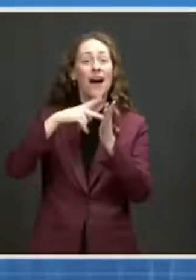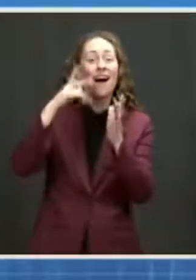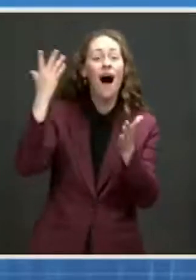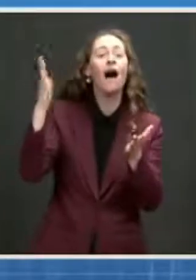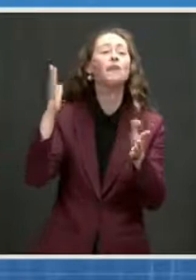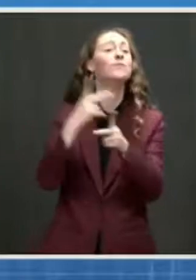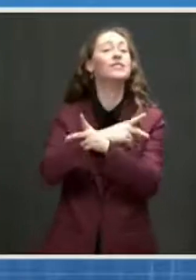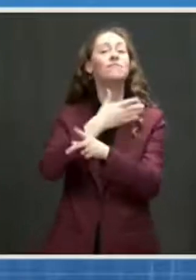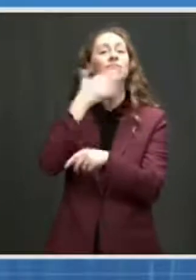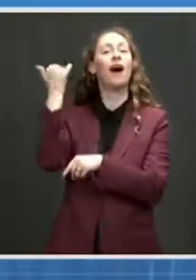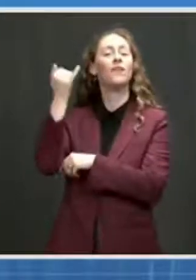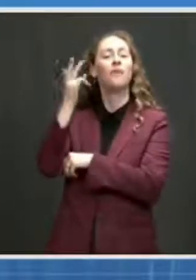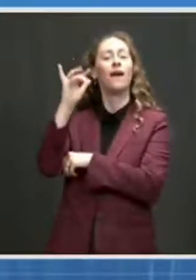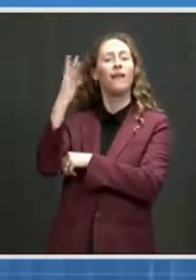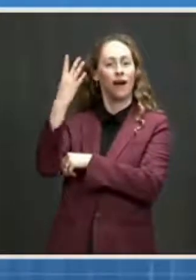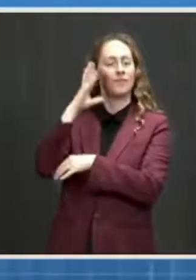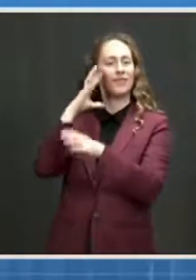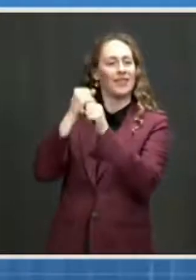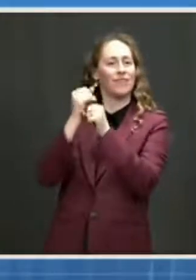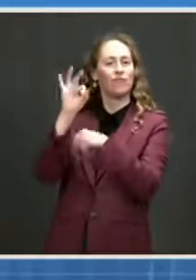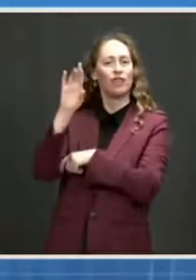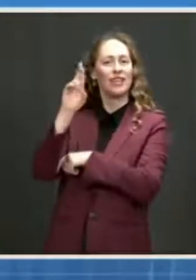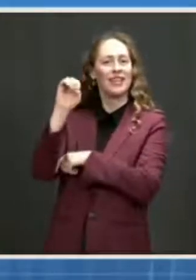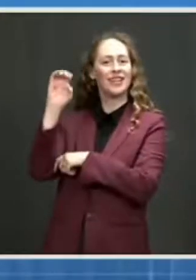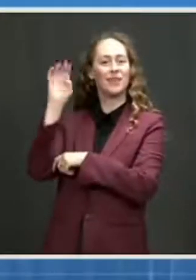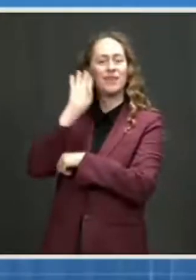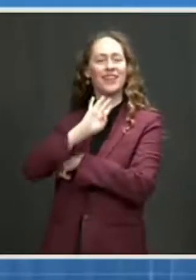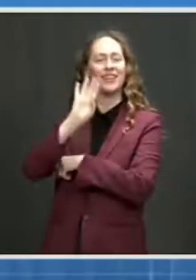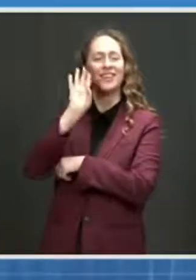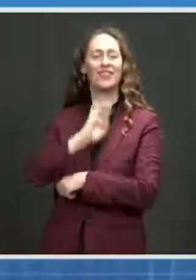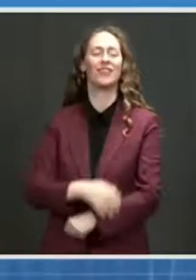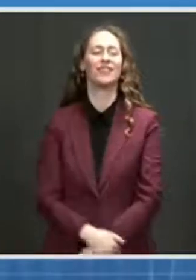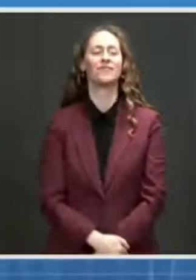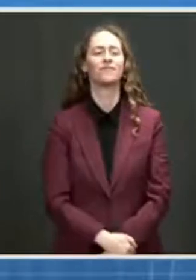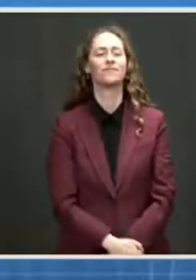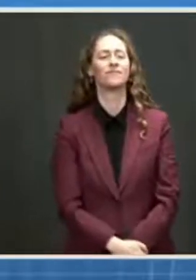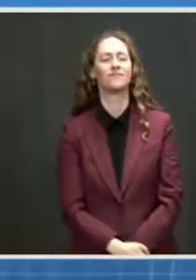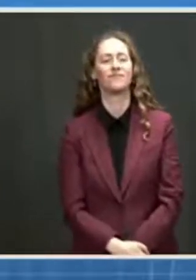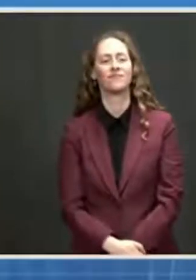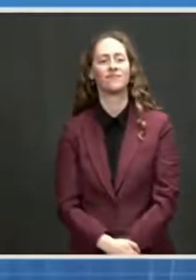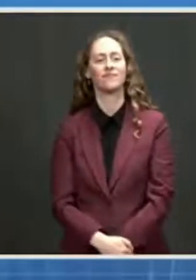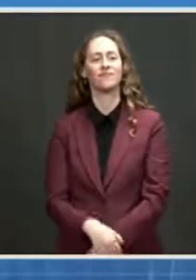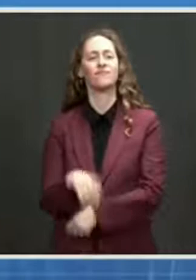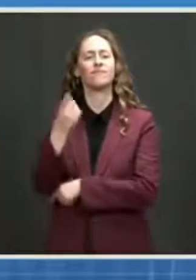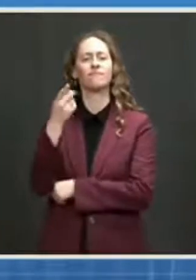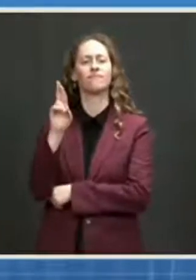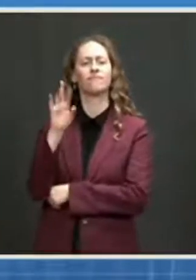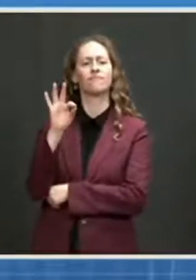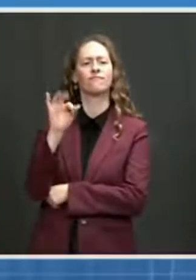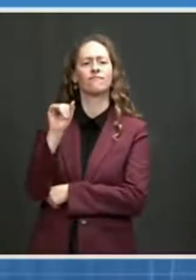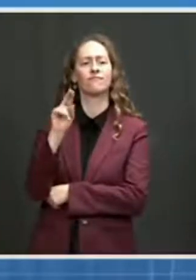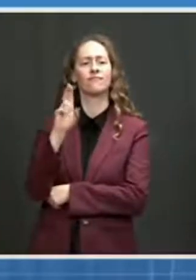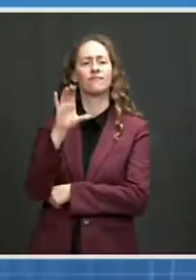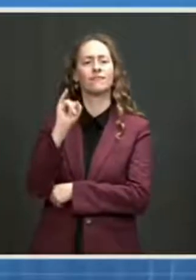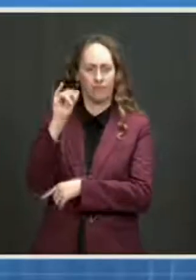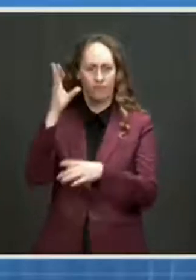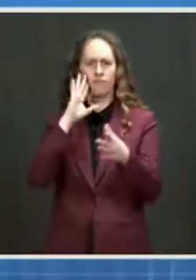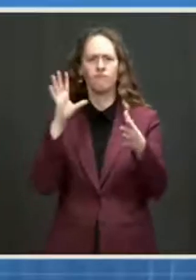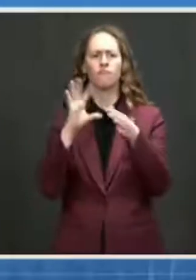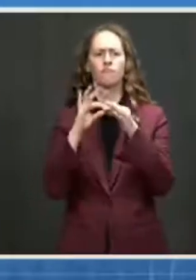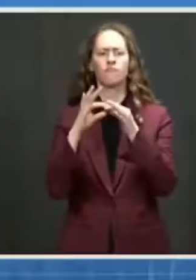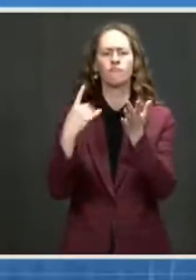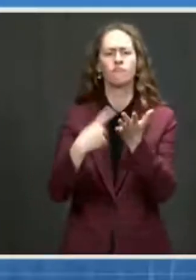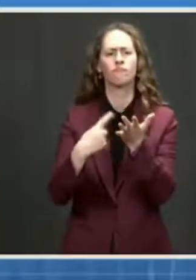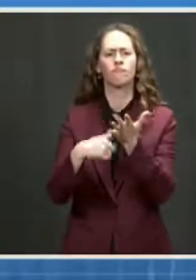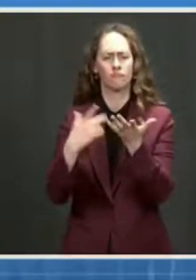considering that Dr. Fauci and his team at the National Institutes of Allergies and Infectious Diseases helped invent and invest in the mRNA